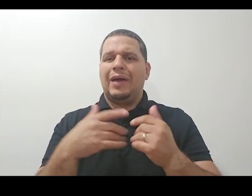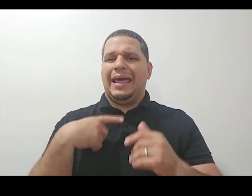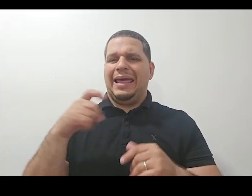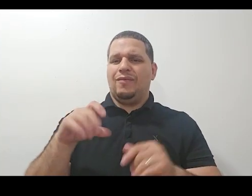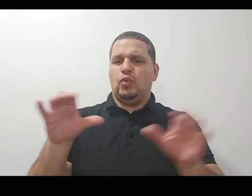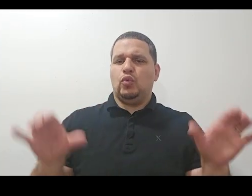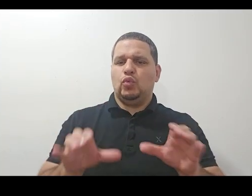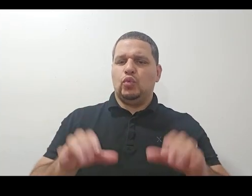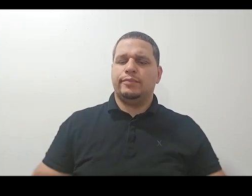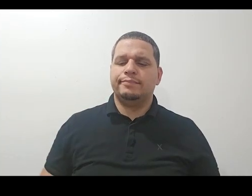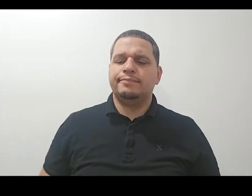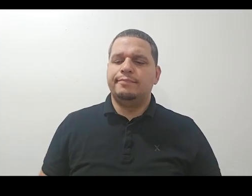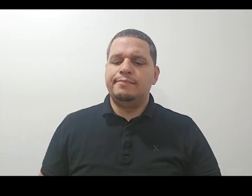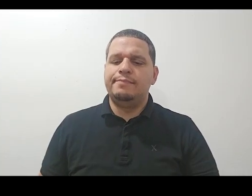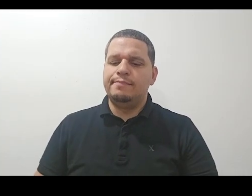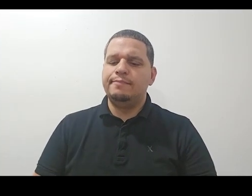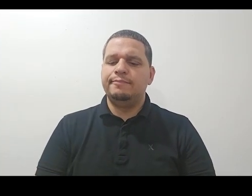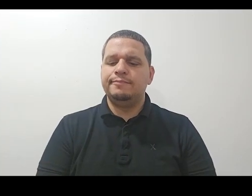what needs to be done.